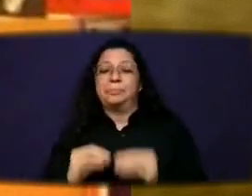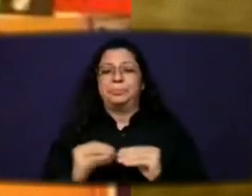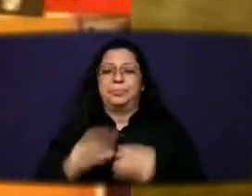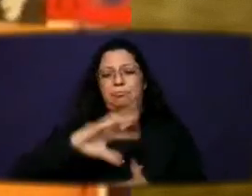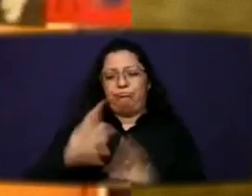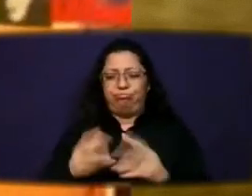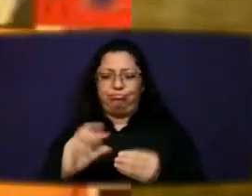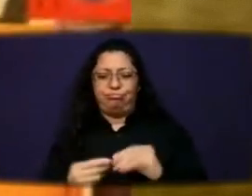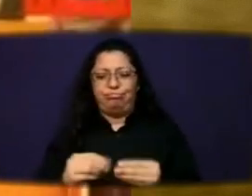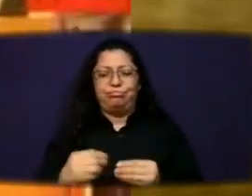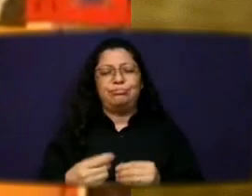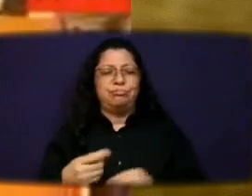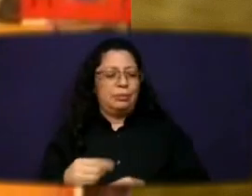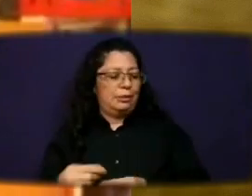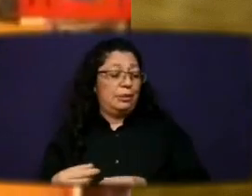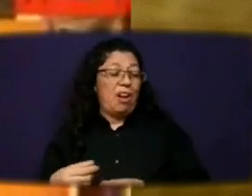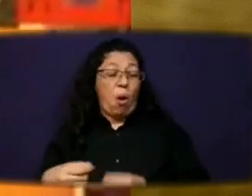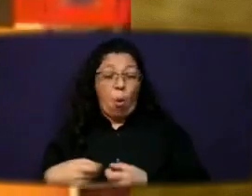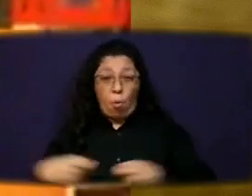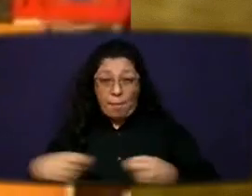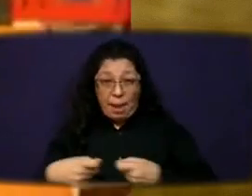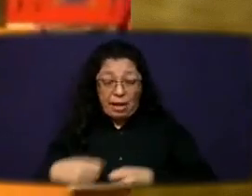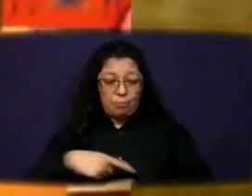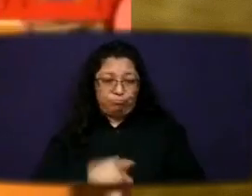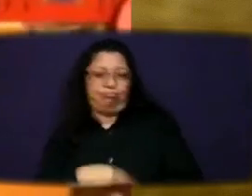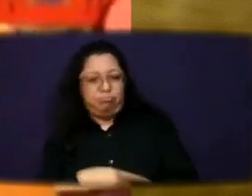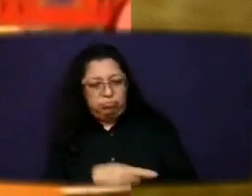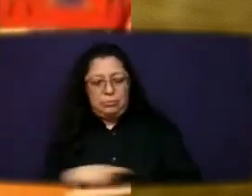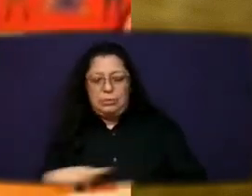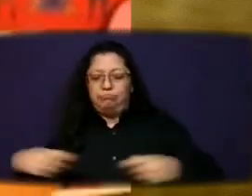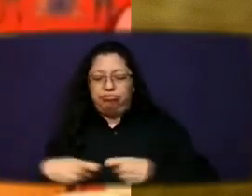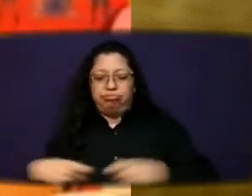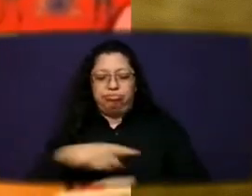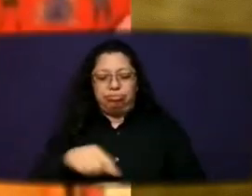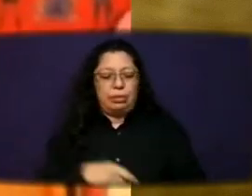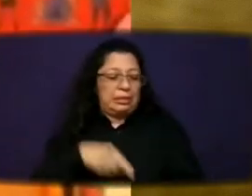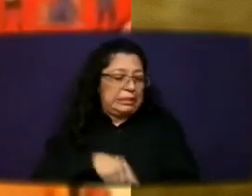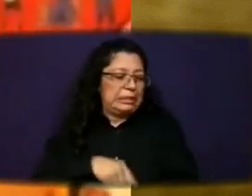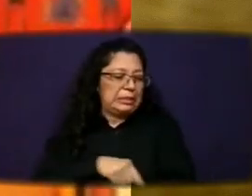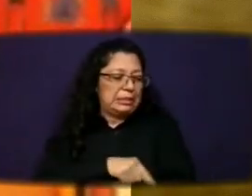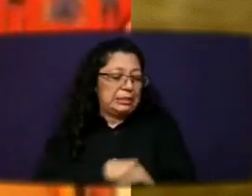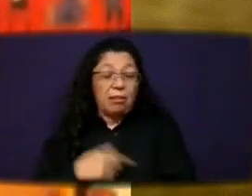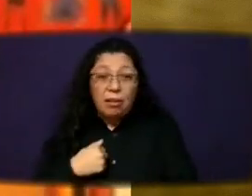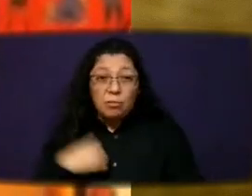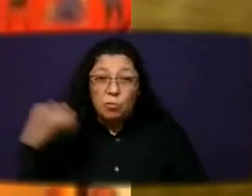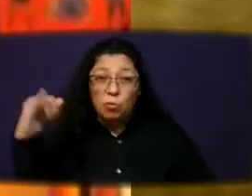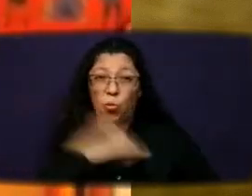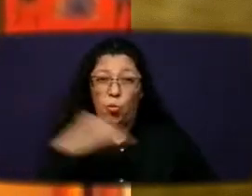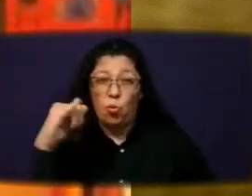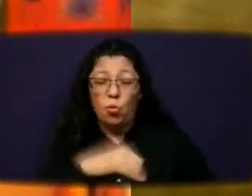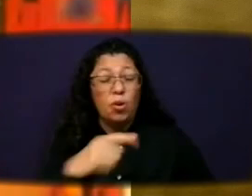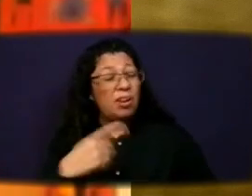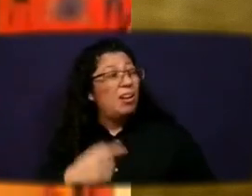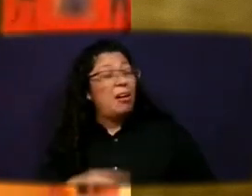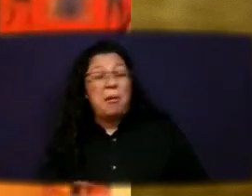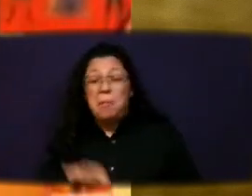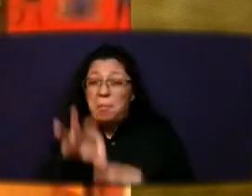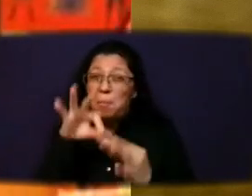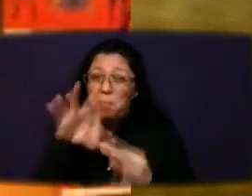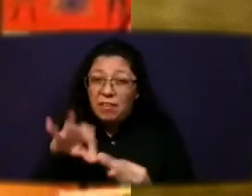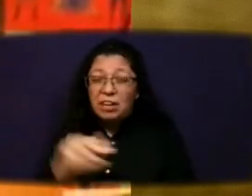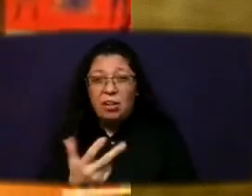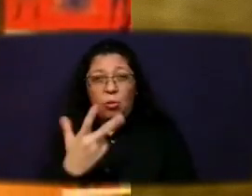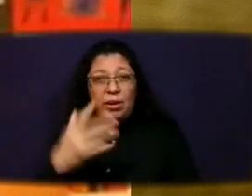held together with rubber bands to keep the needle from jumping. I'm amazed at the details of the